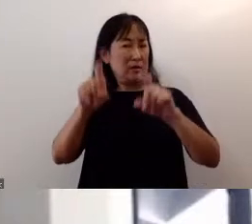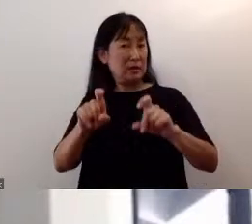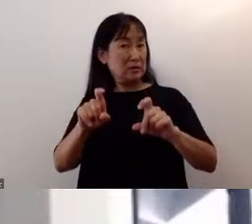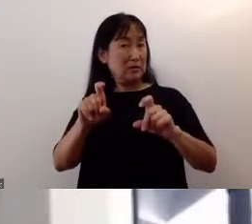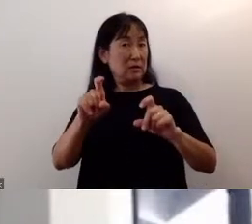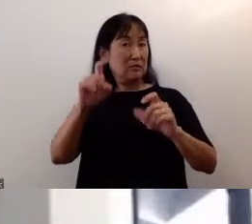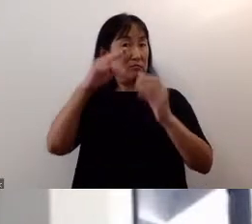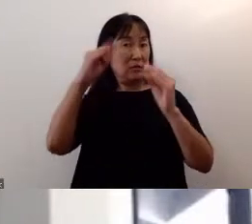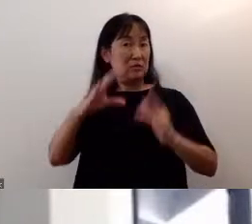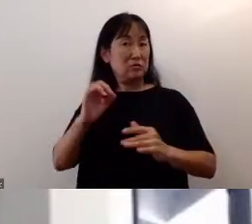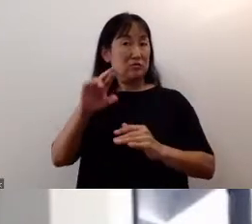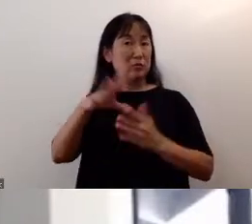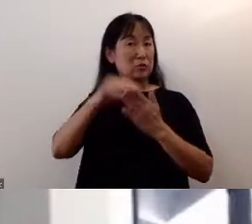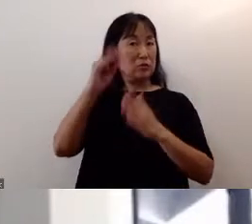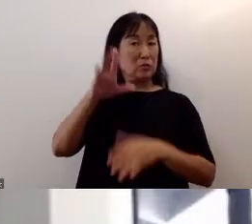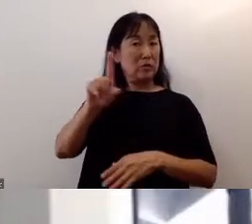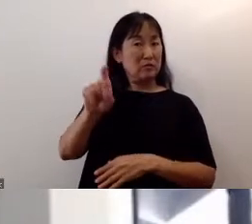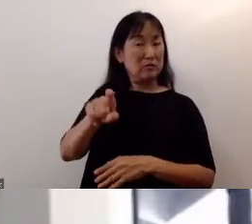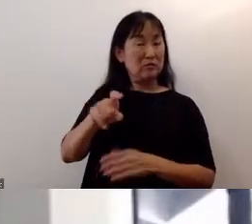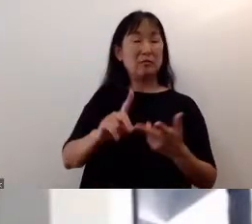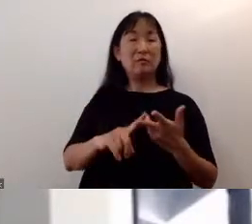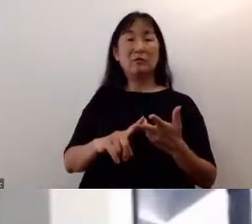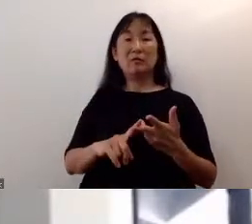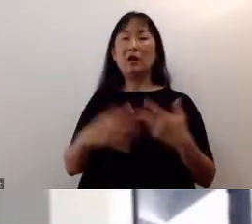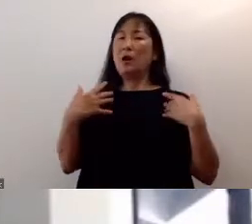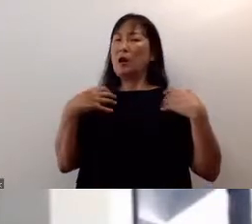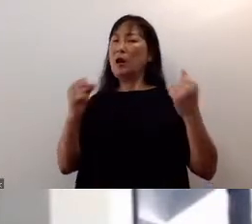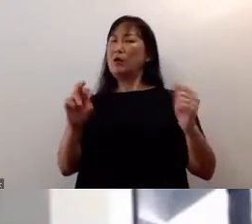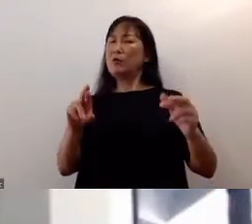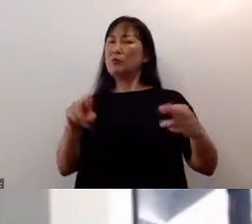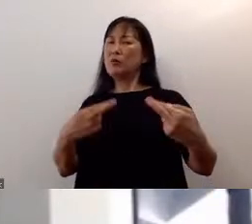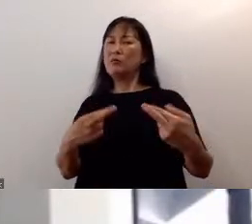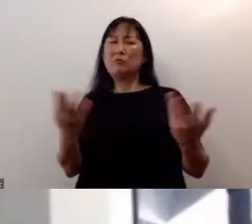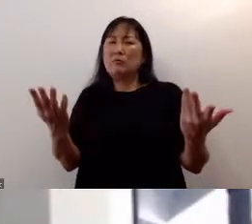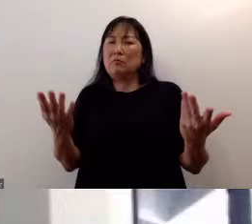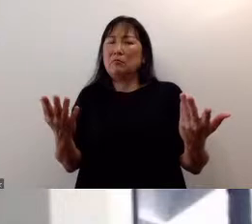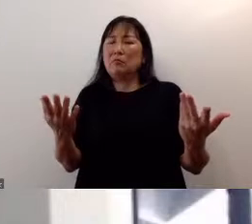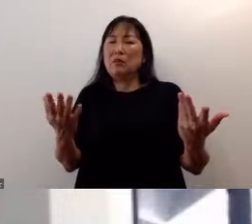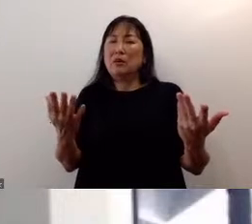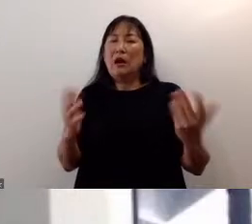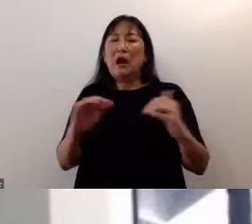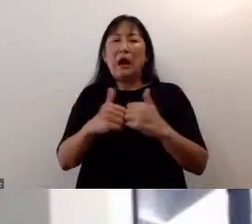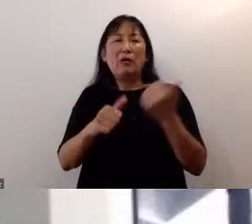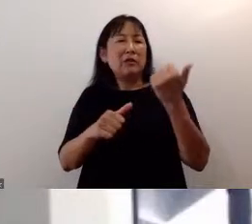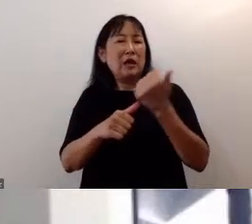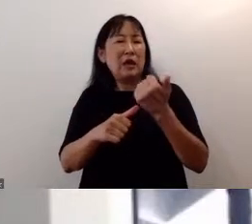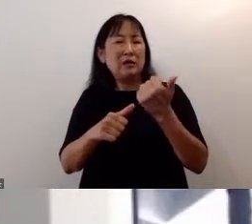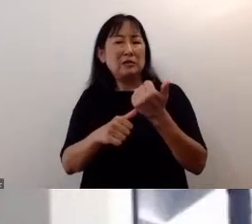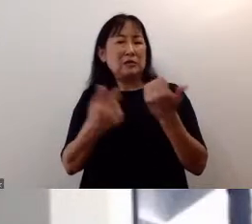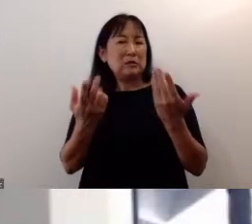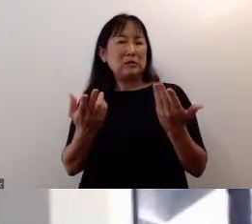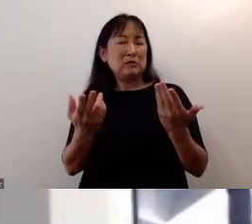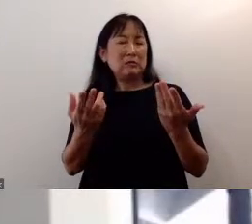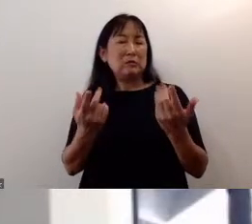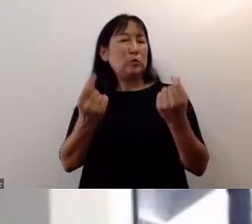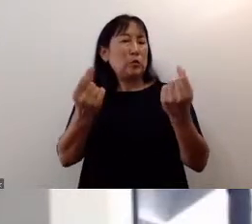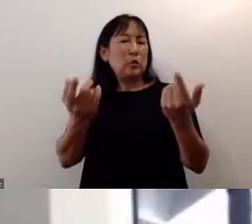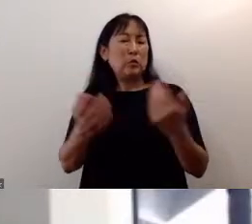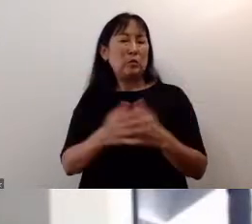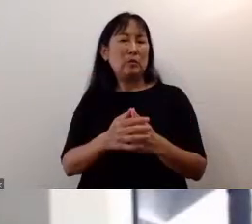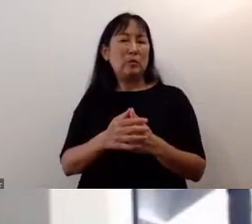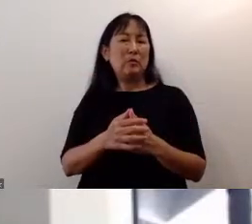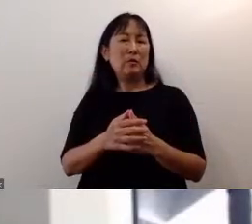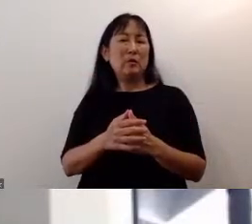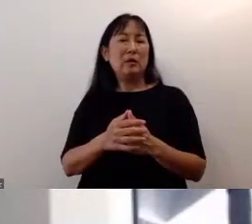students. How health rooms will be handled and health aides or school health nurses be utilized. How will